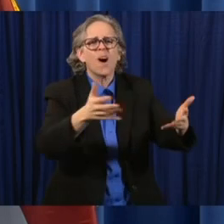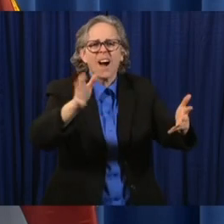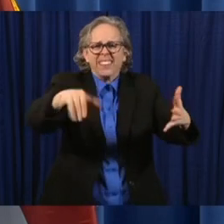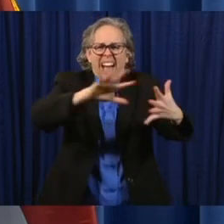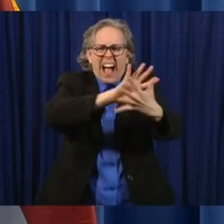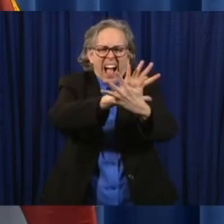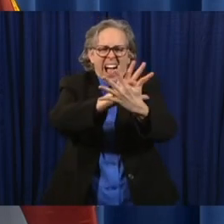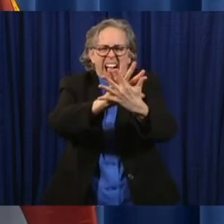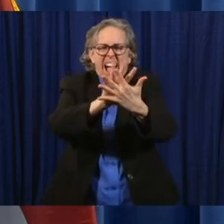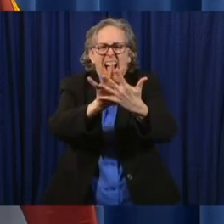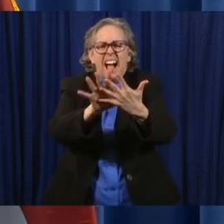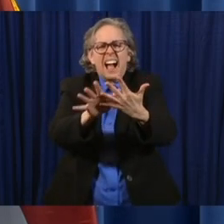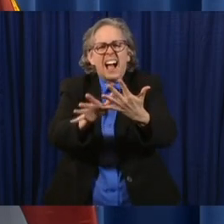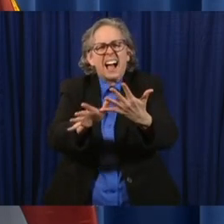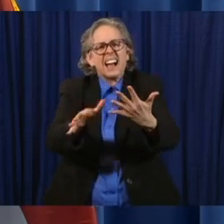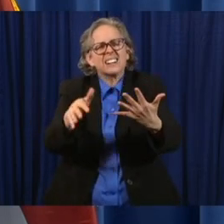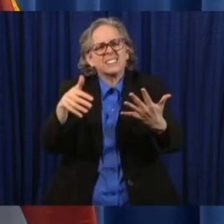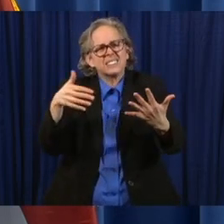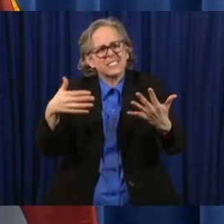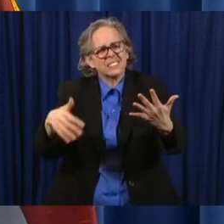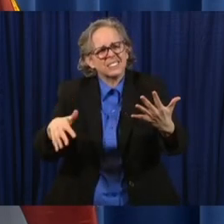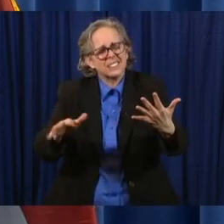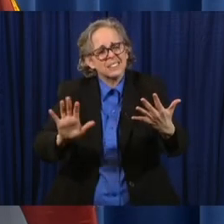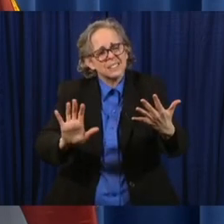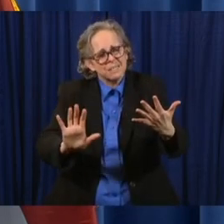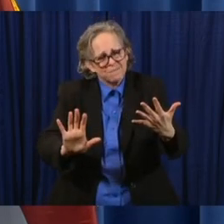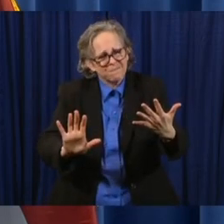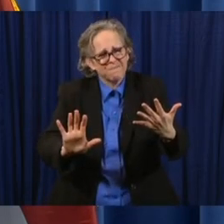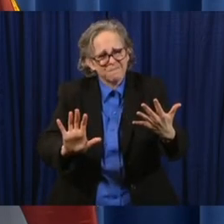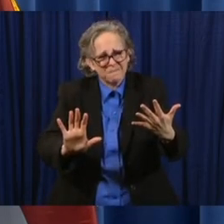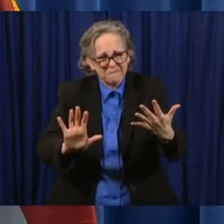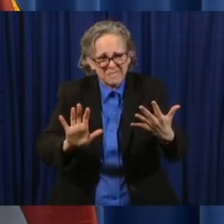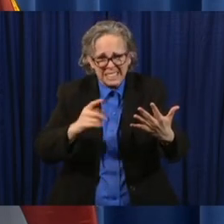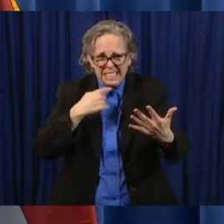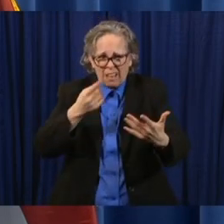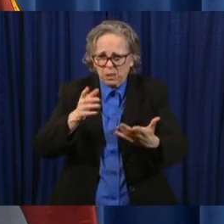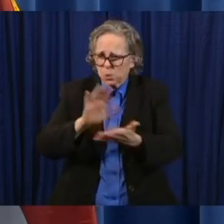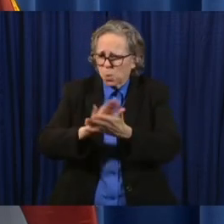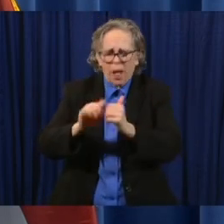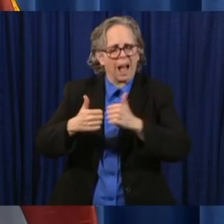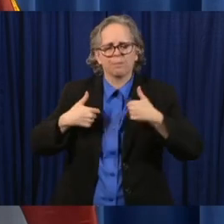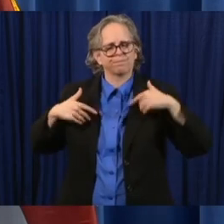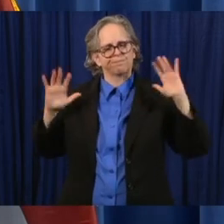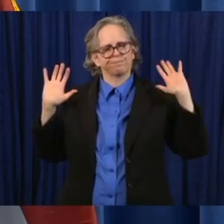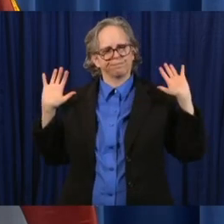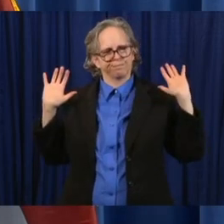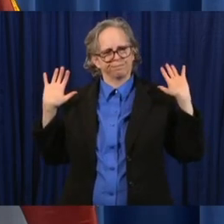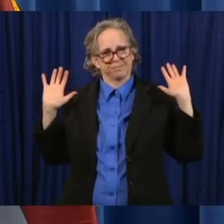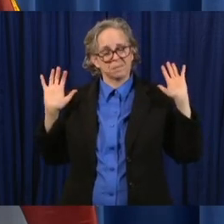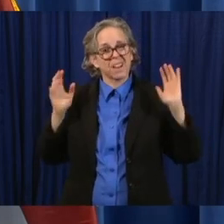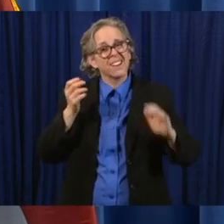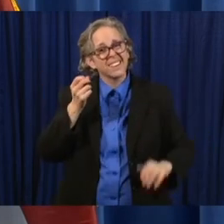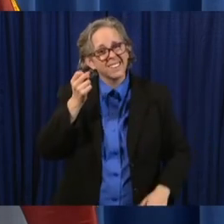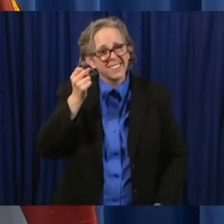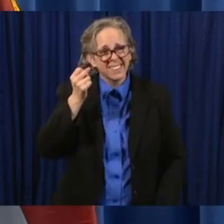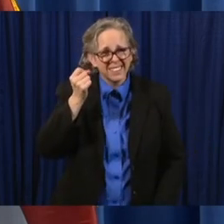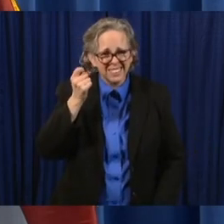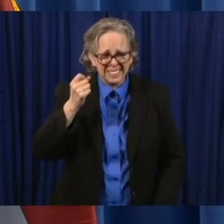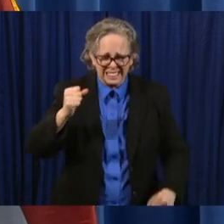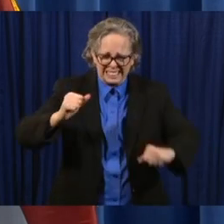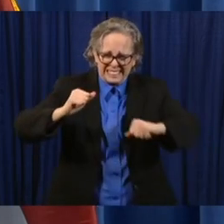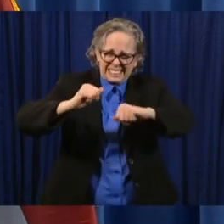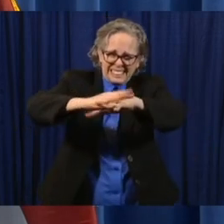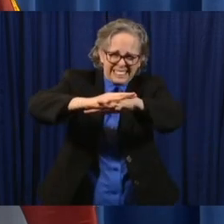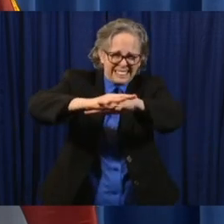not telling the schools how to do this, but again, the gathering of significant number of